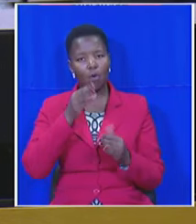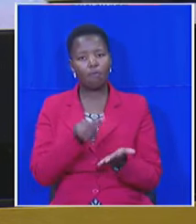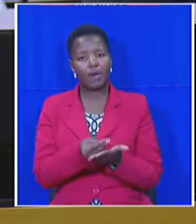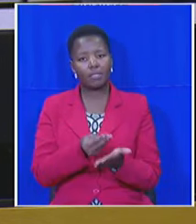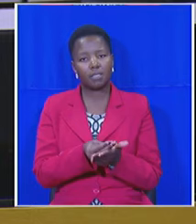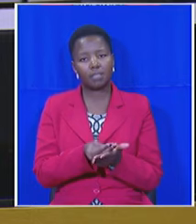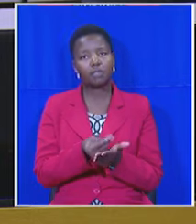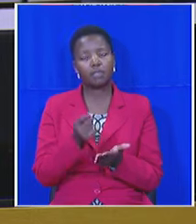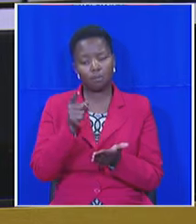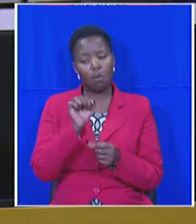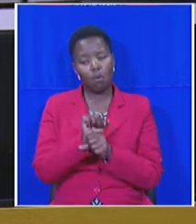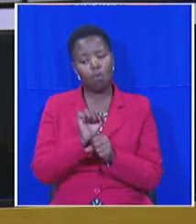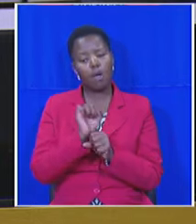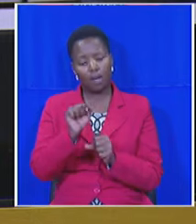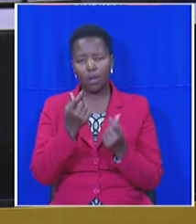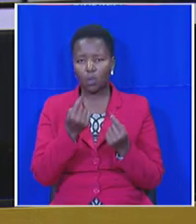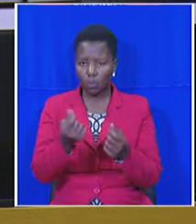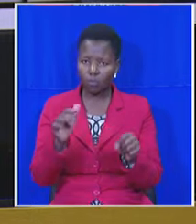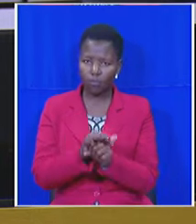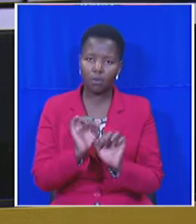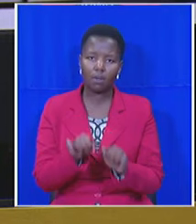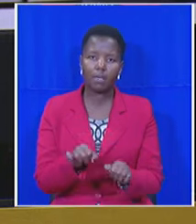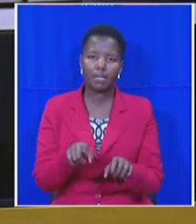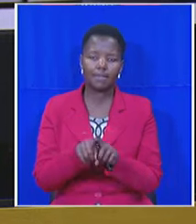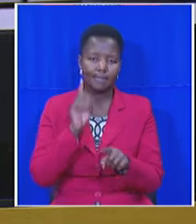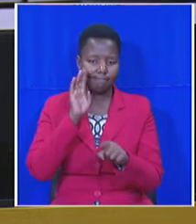fulfill its mandate and meet its target.